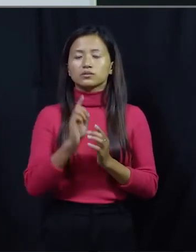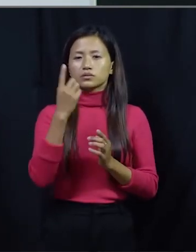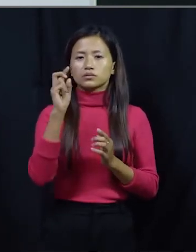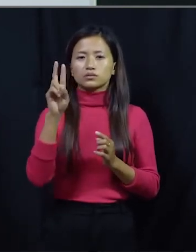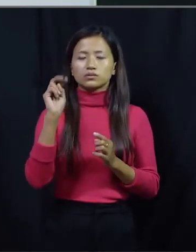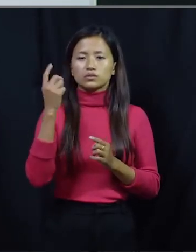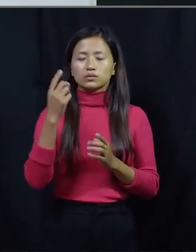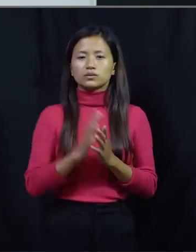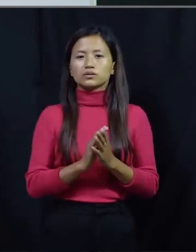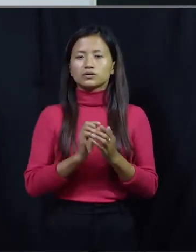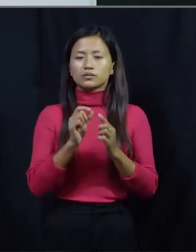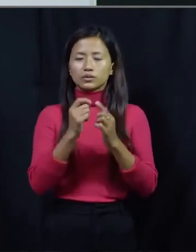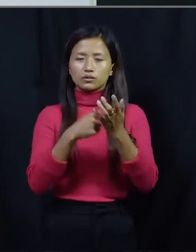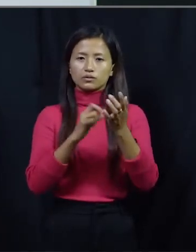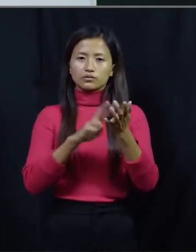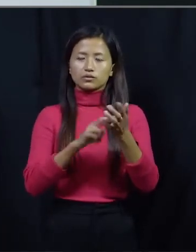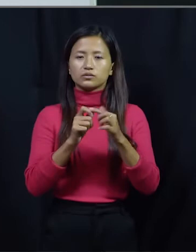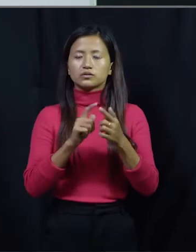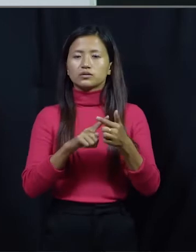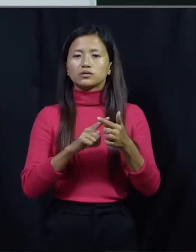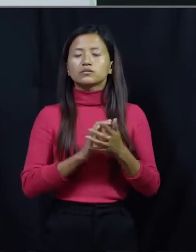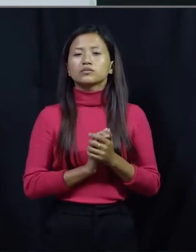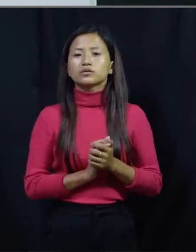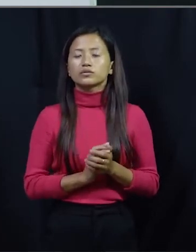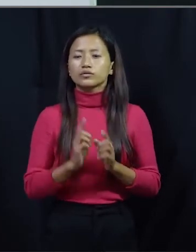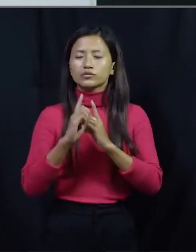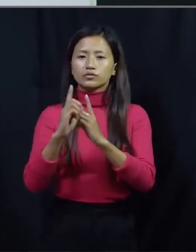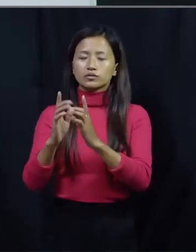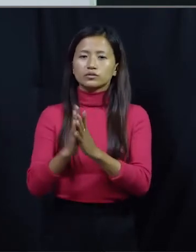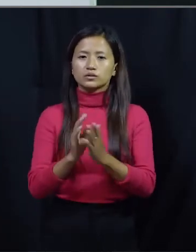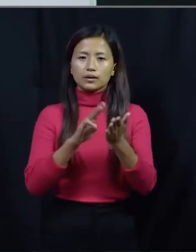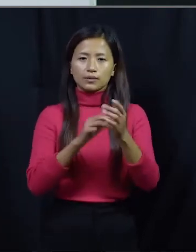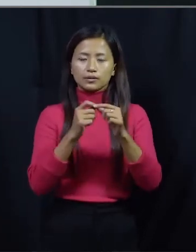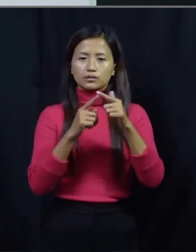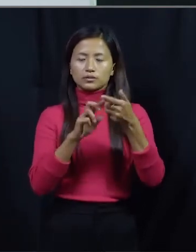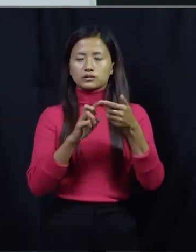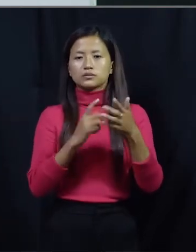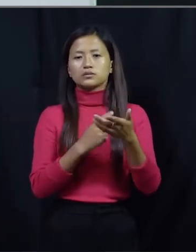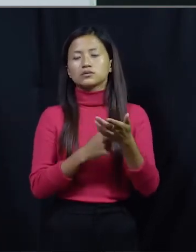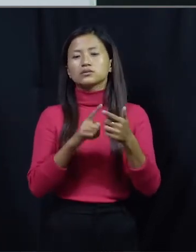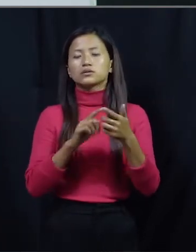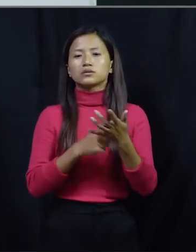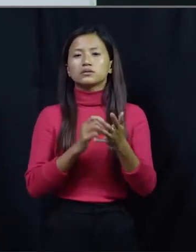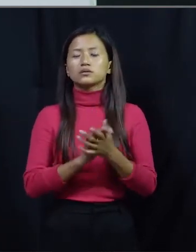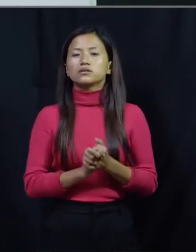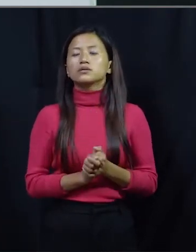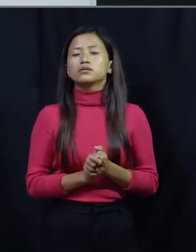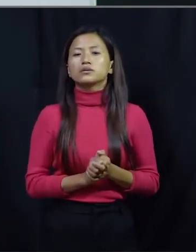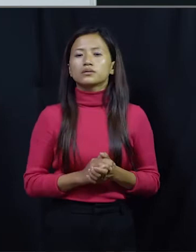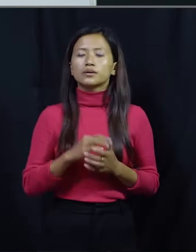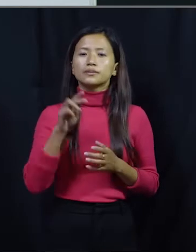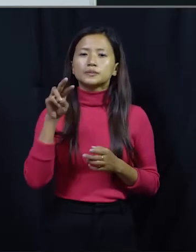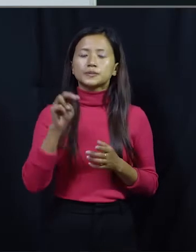to prove 1 to 1, we follow this method. We take, it means